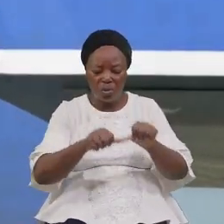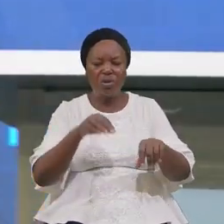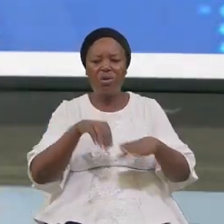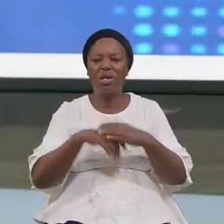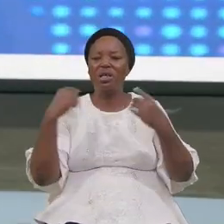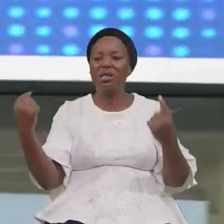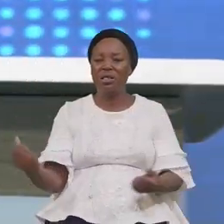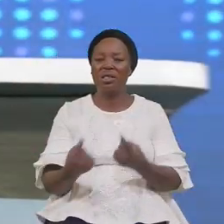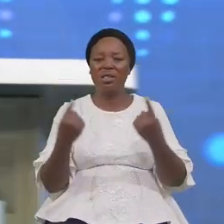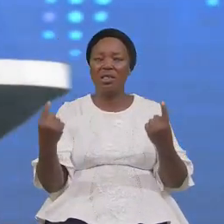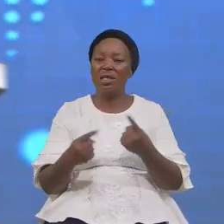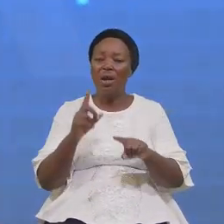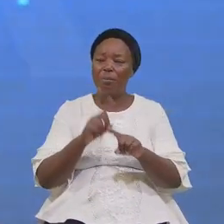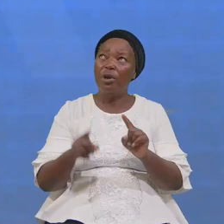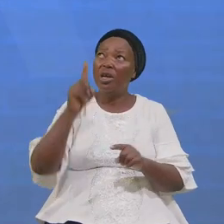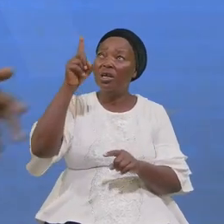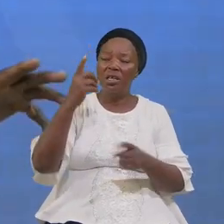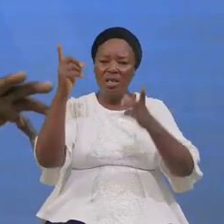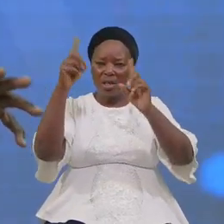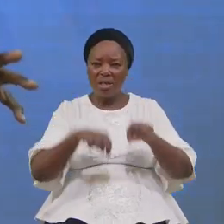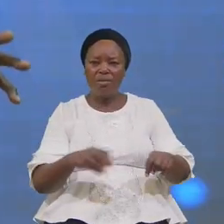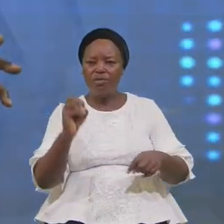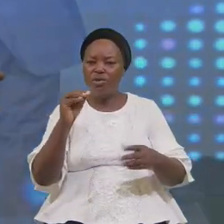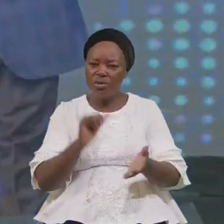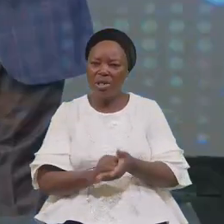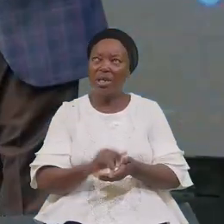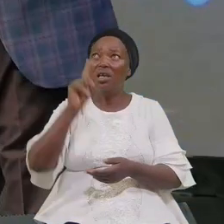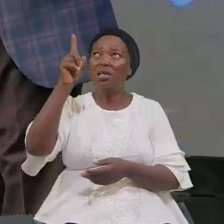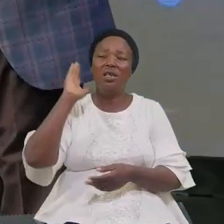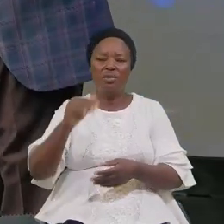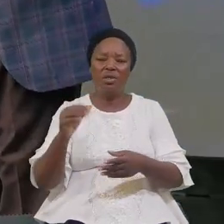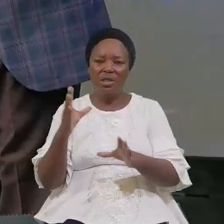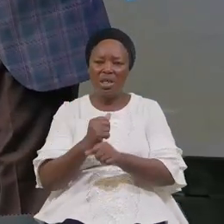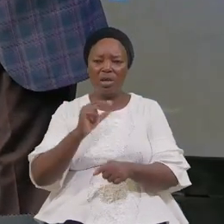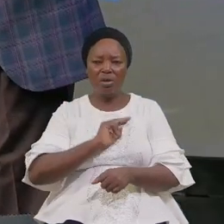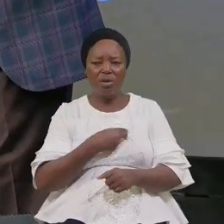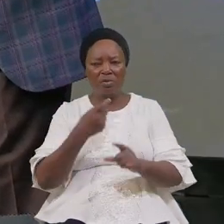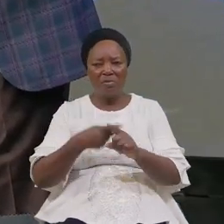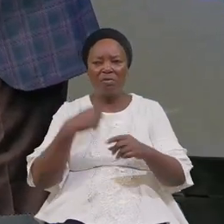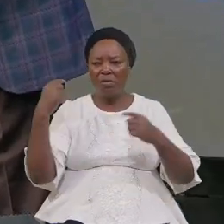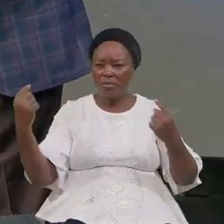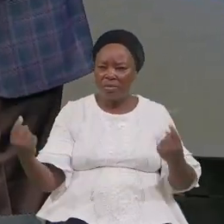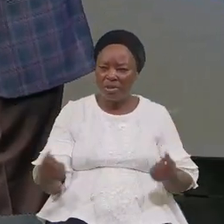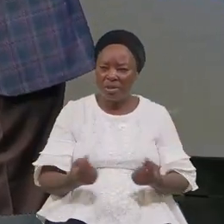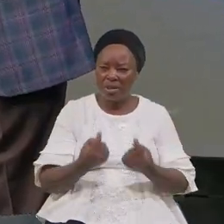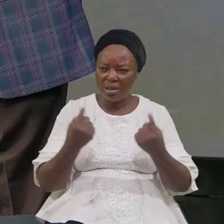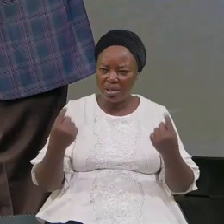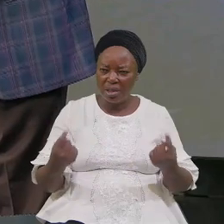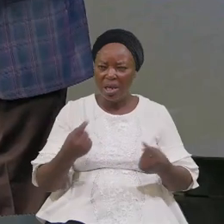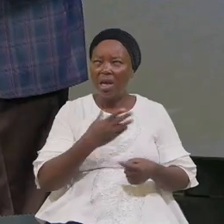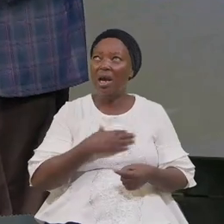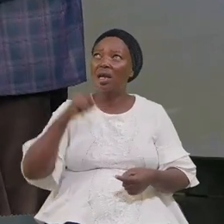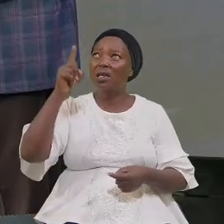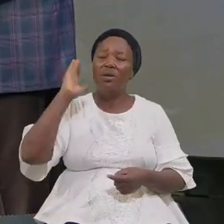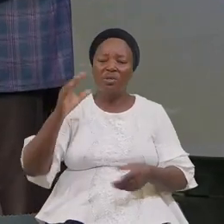sinning. He came so that he will take us from sin, and he will take